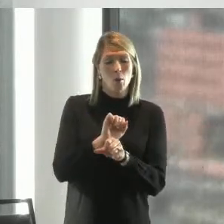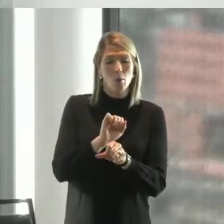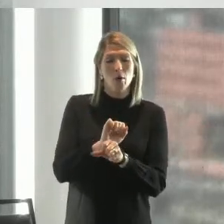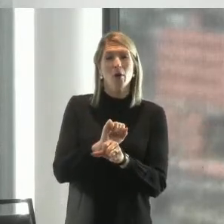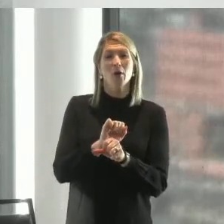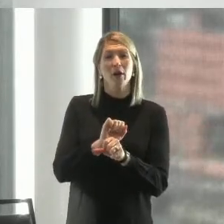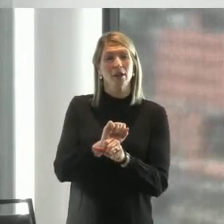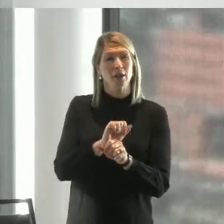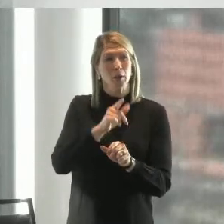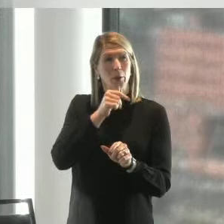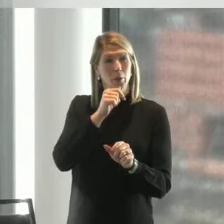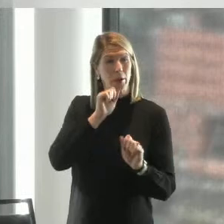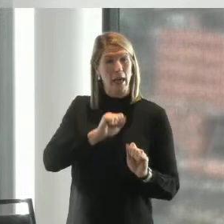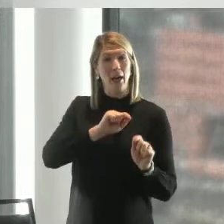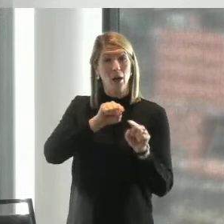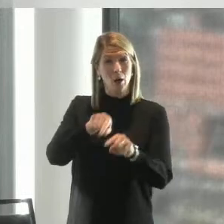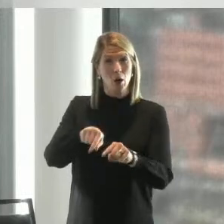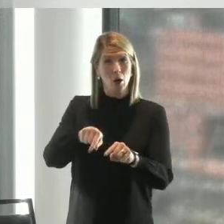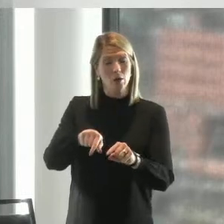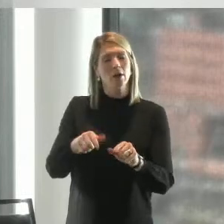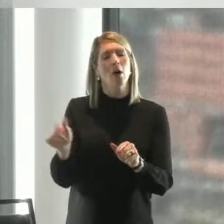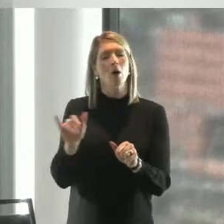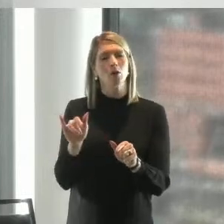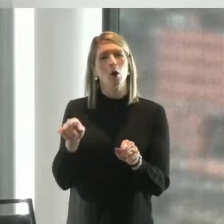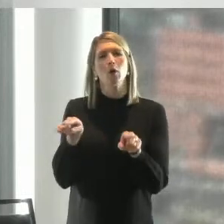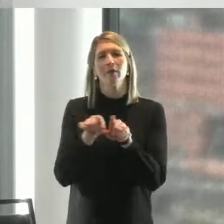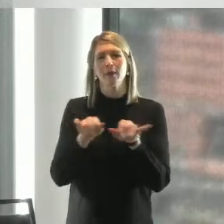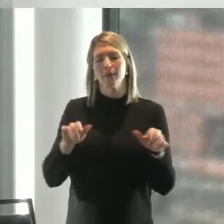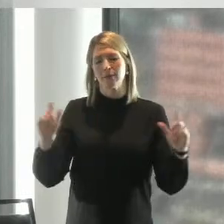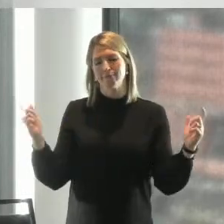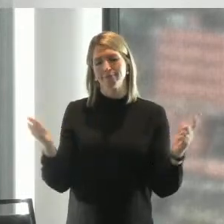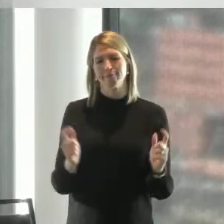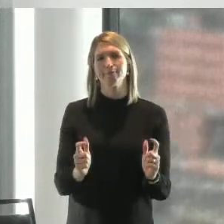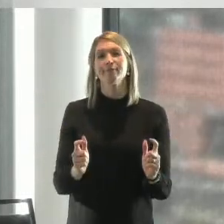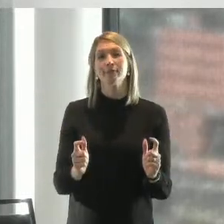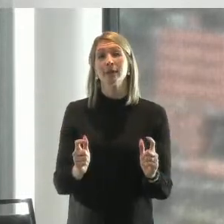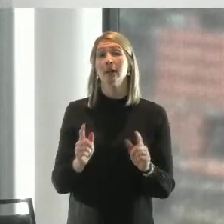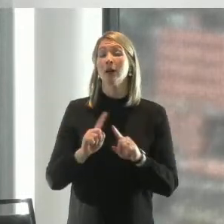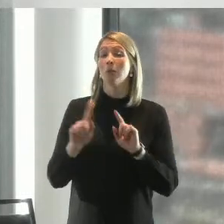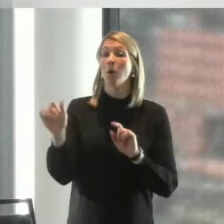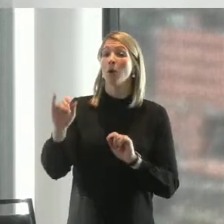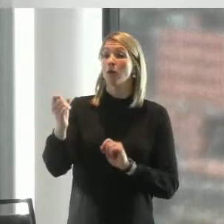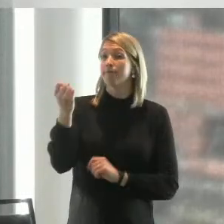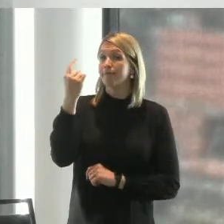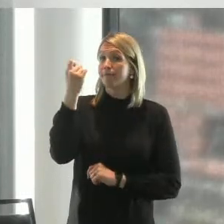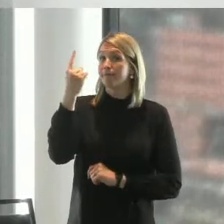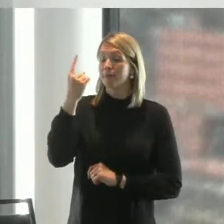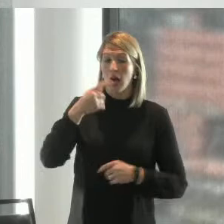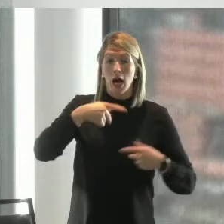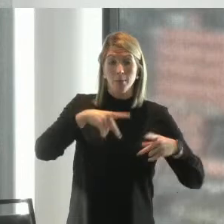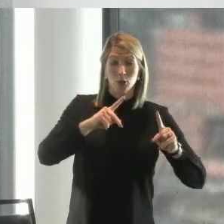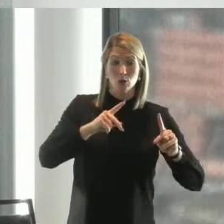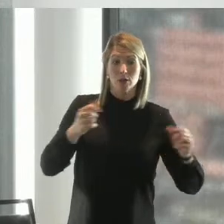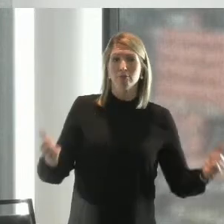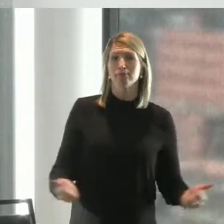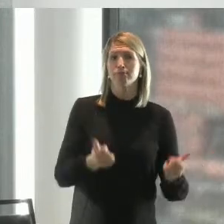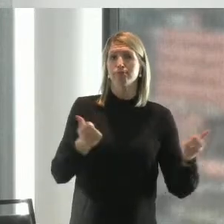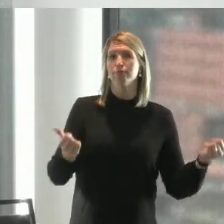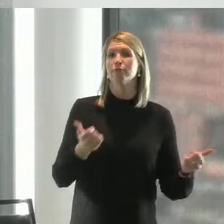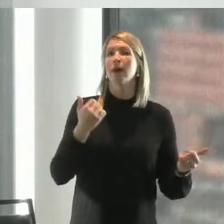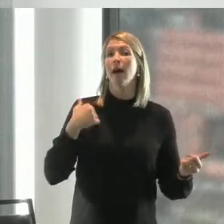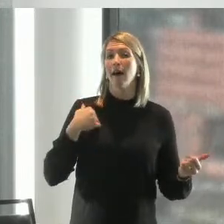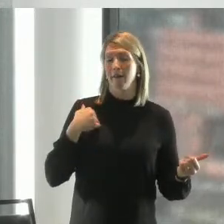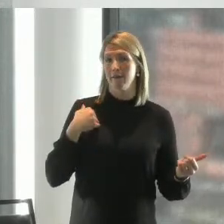time. But we also have incredible opportunities here in this province. We have opportunities